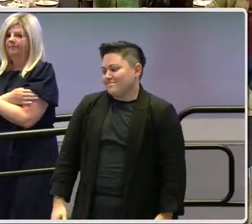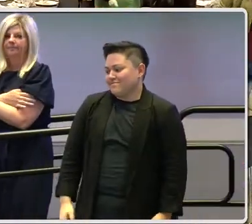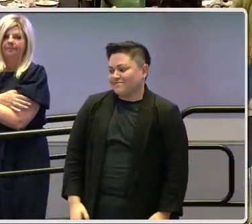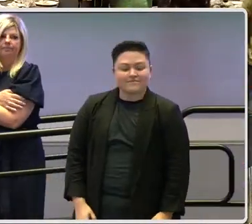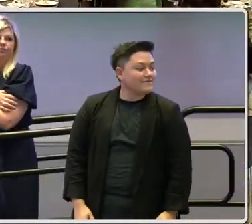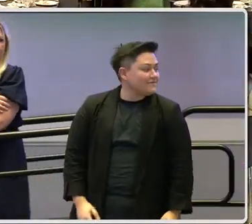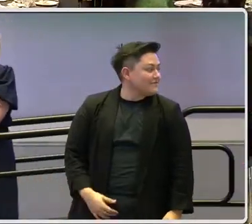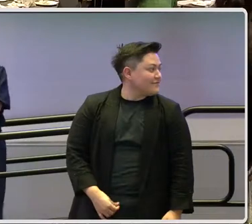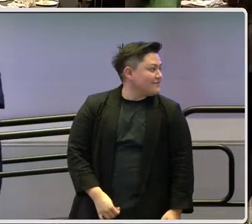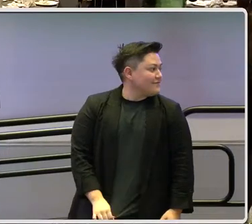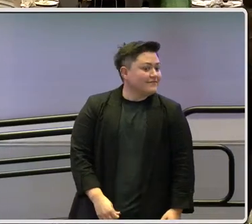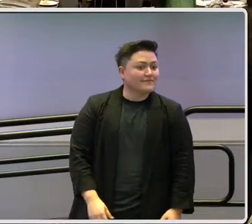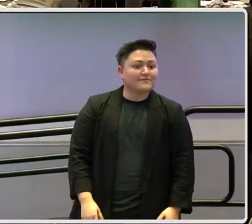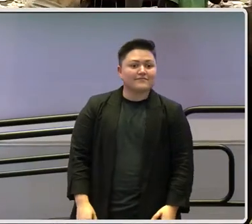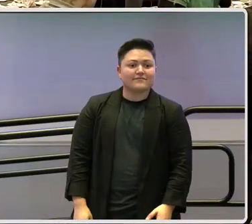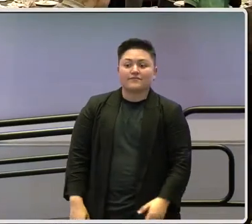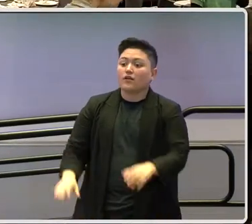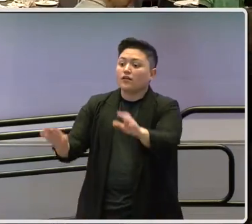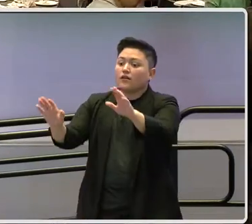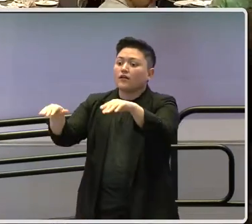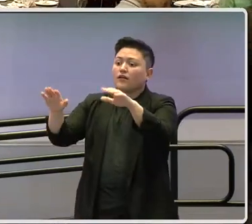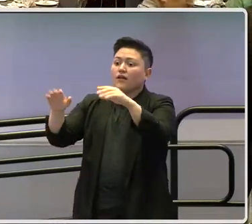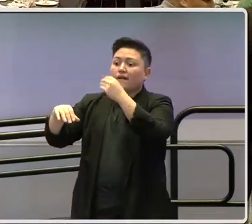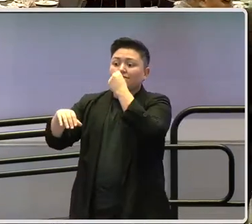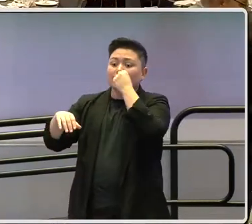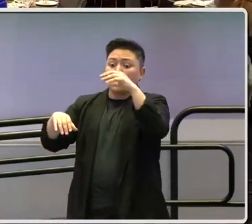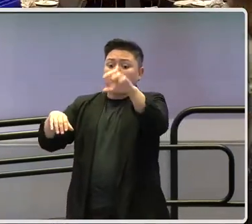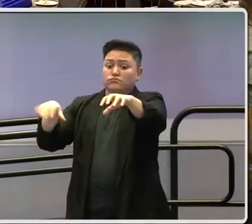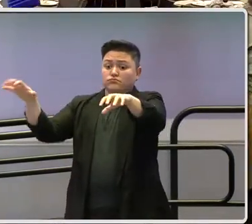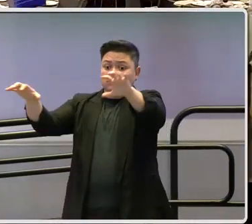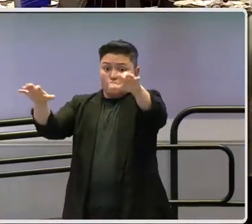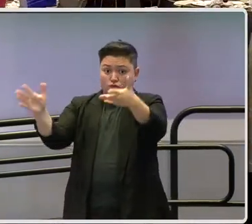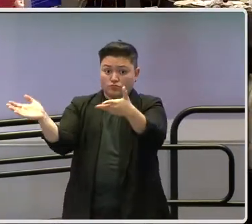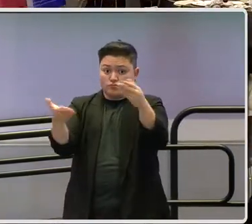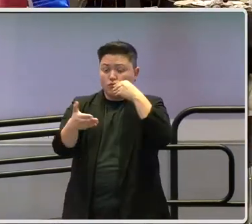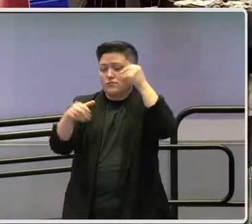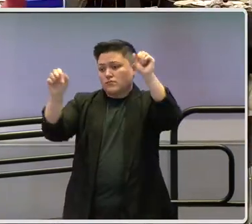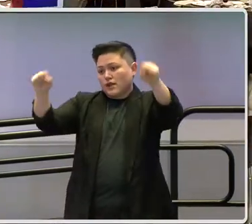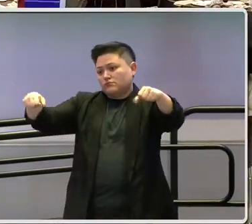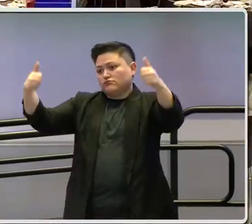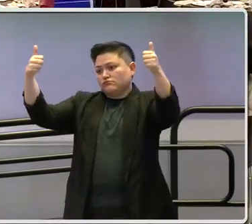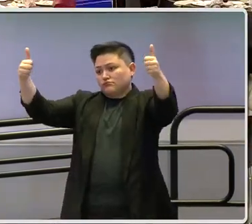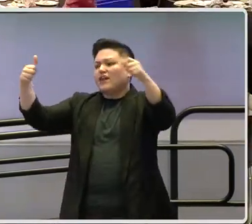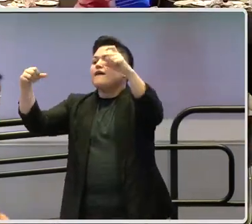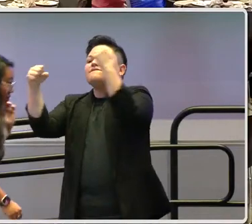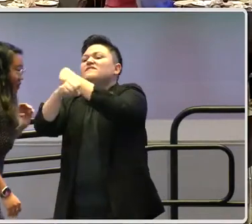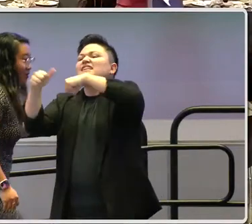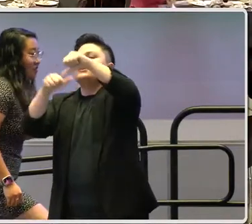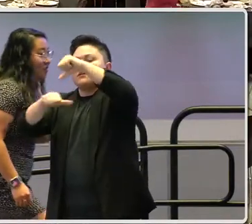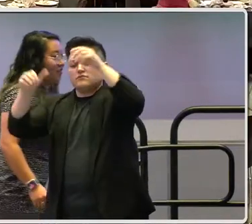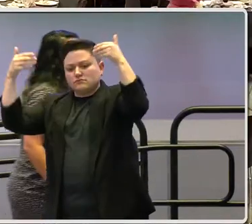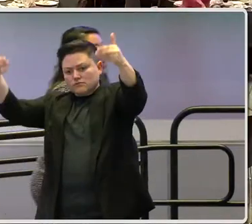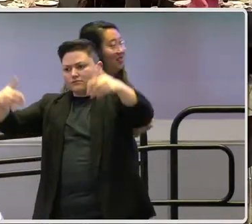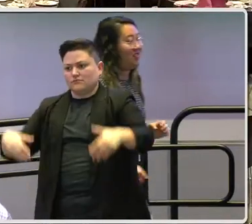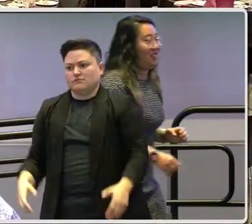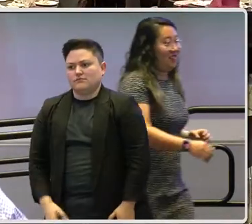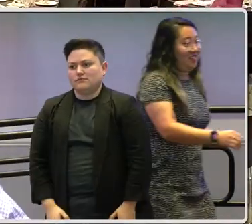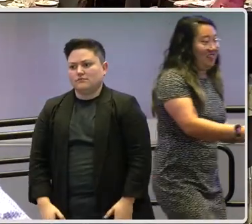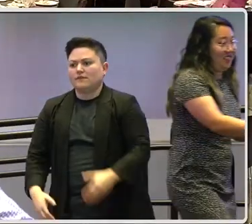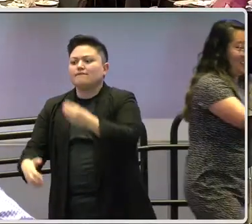Happy plug. If you would like the bouquet centerpiece on your table, fight amongst yourselves.